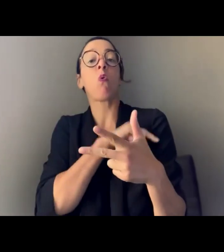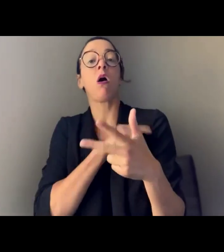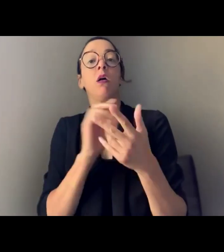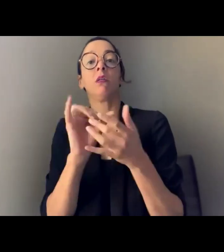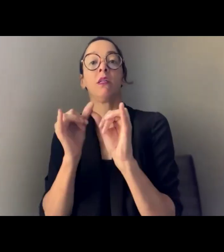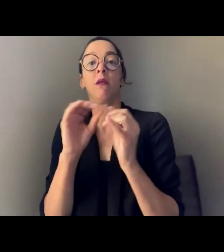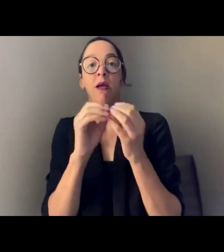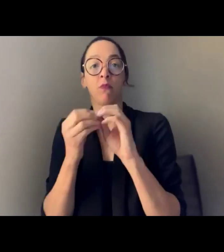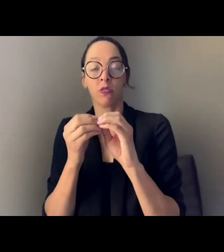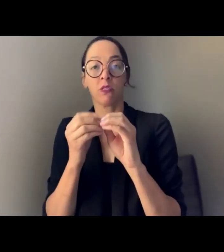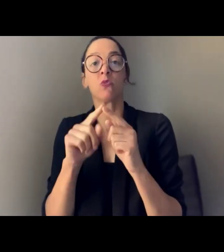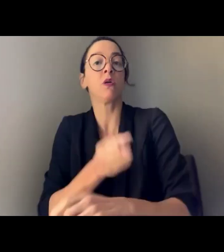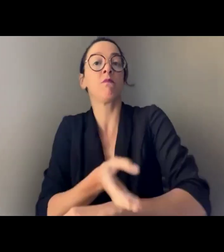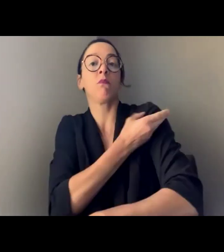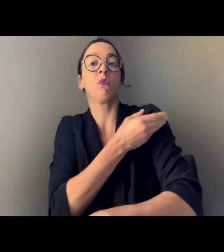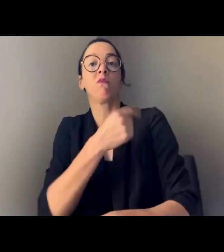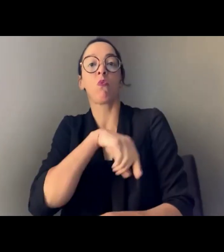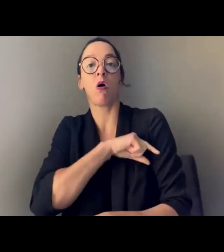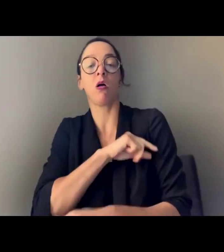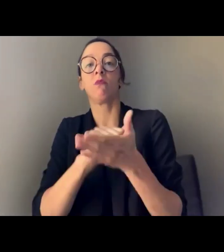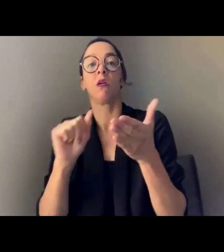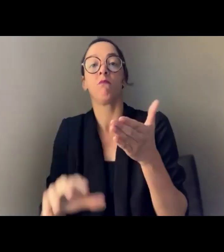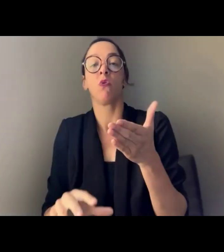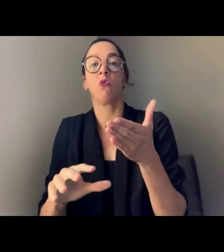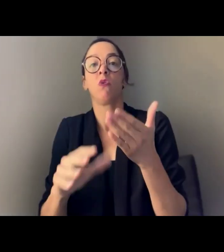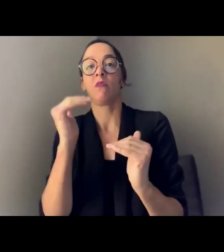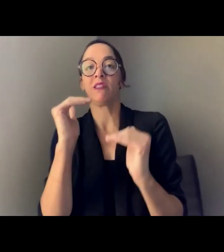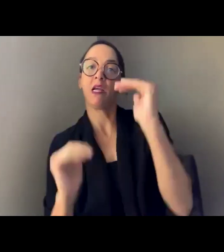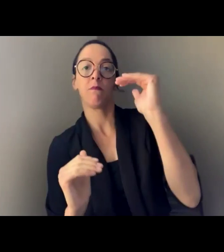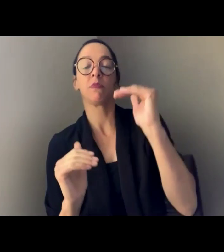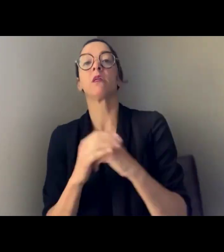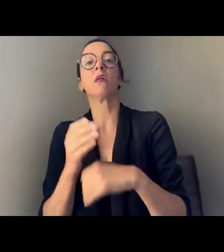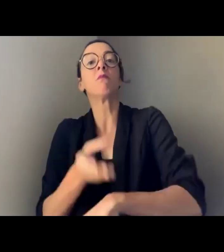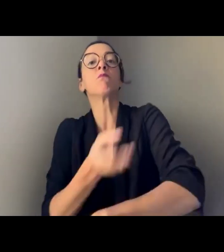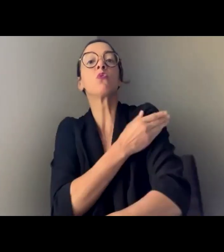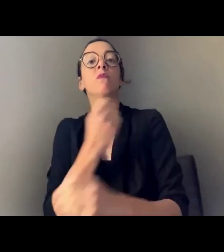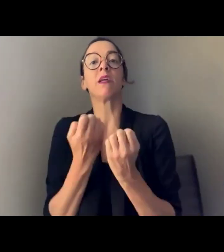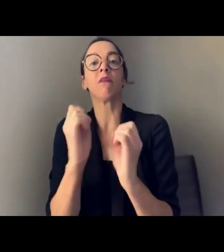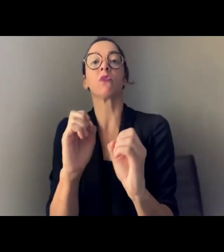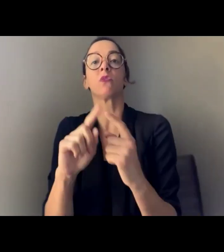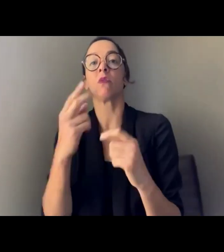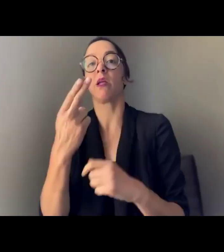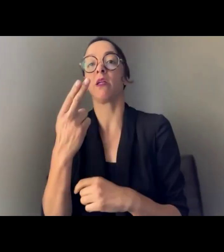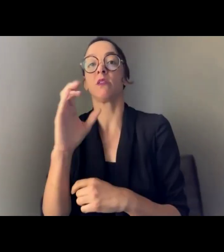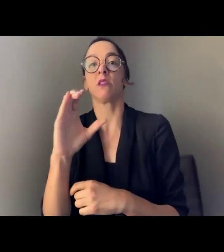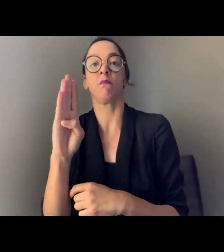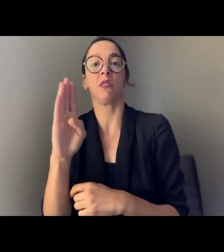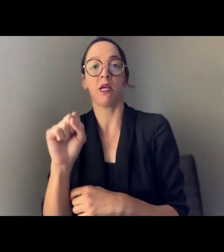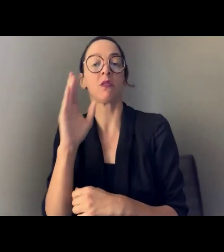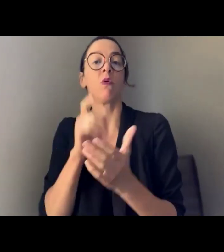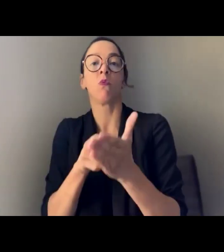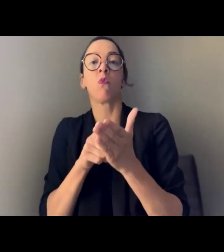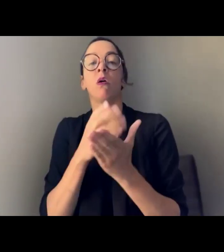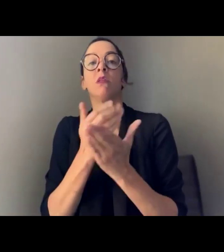The HCBS, improving access to HCBS will require some financial and